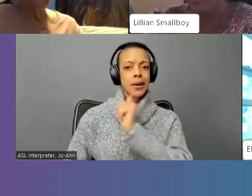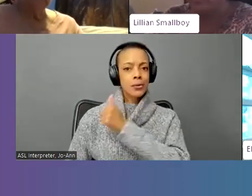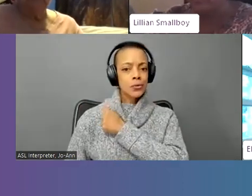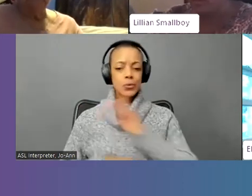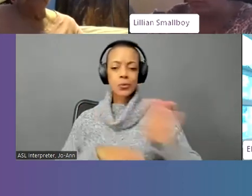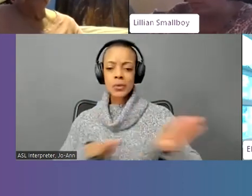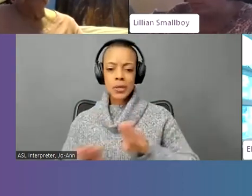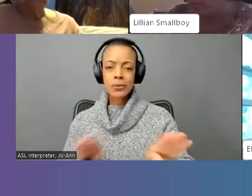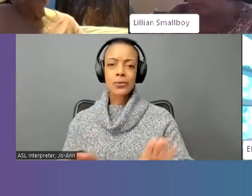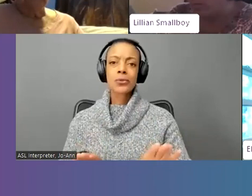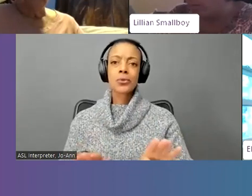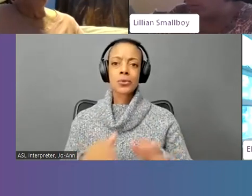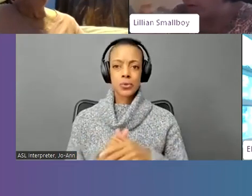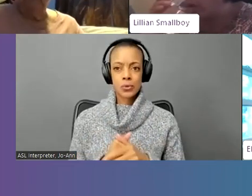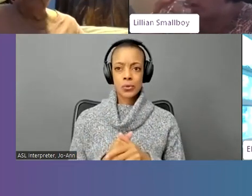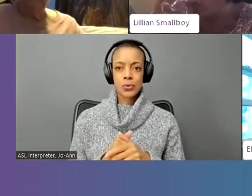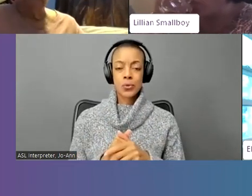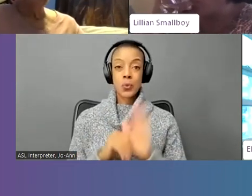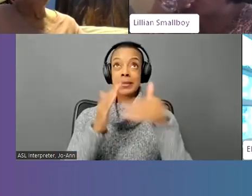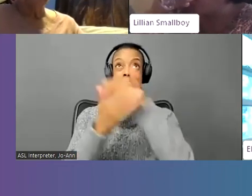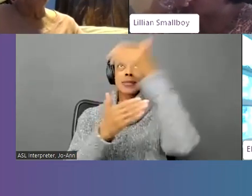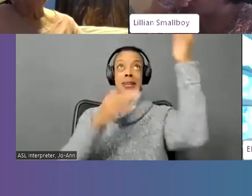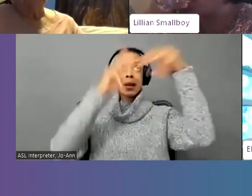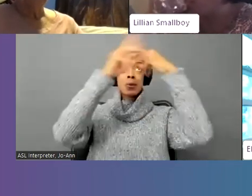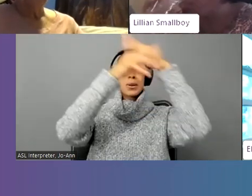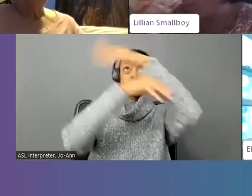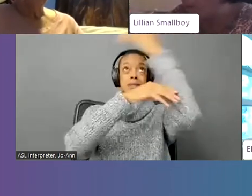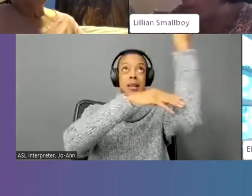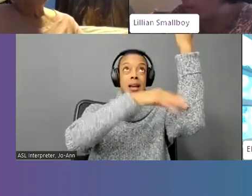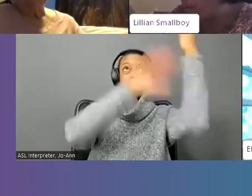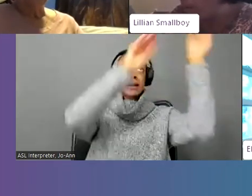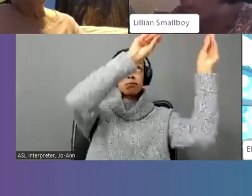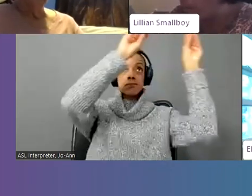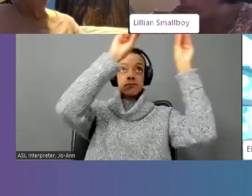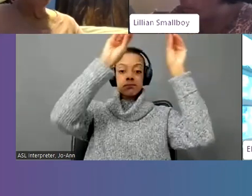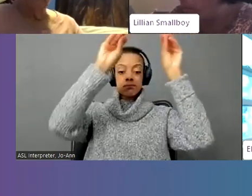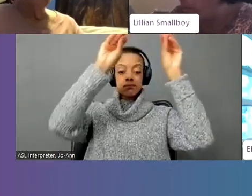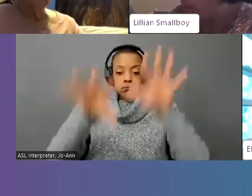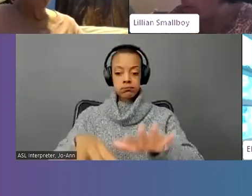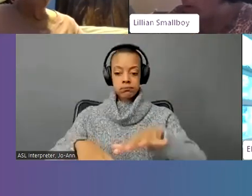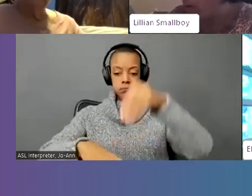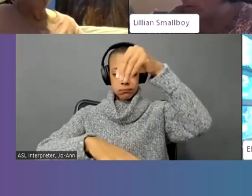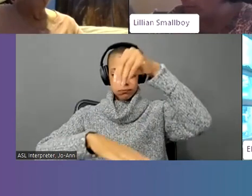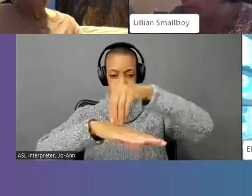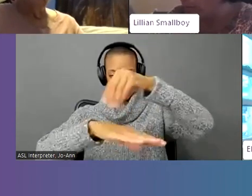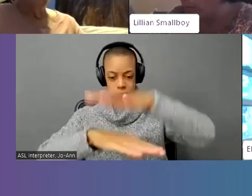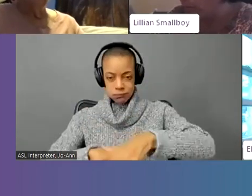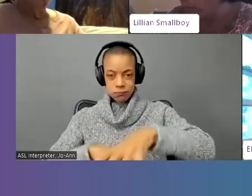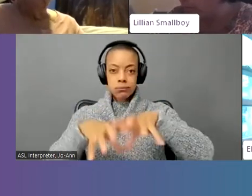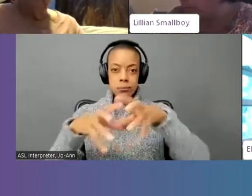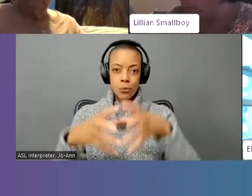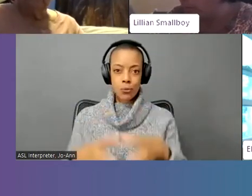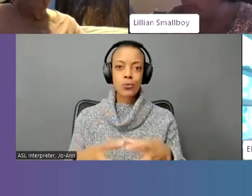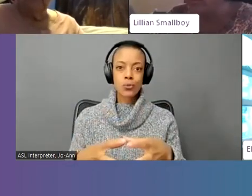left the sky world, you know, to come and walk this earth walk, so that our times here would be, you